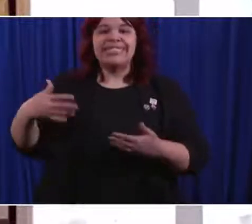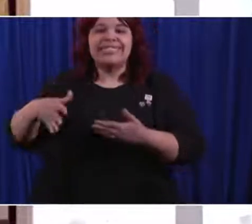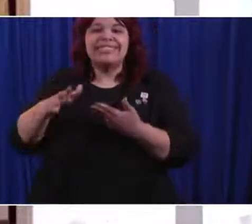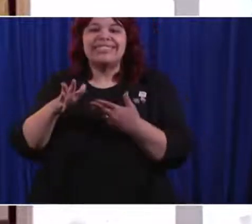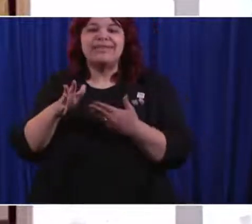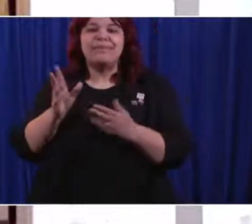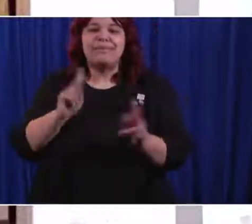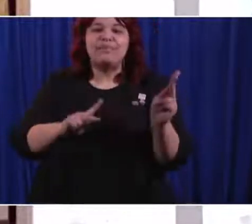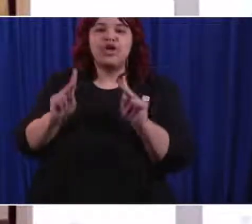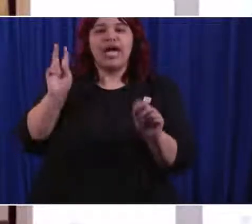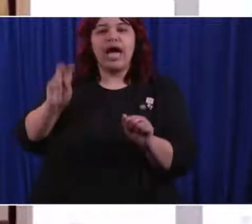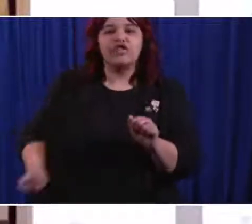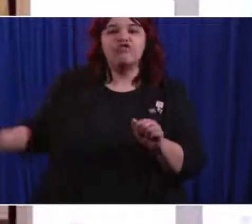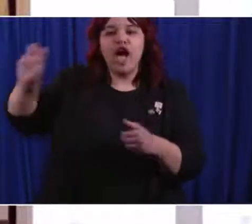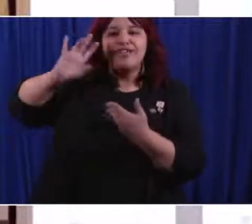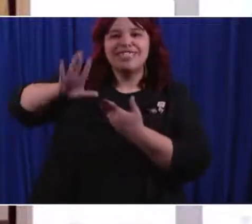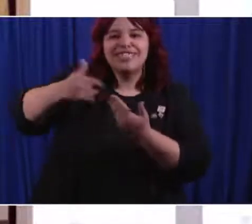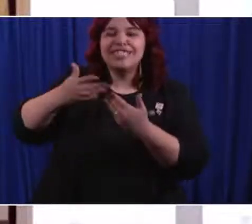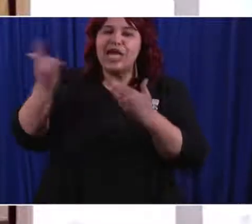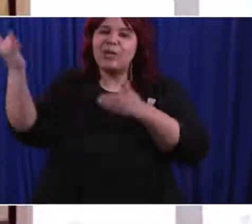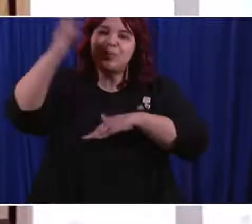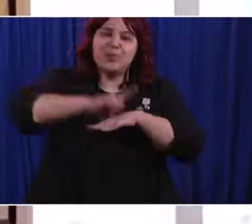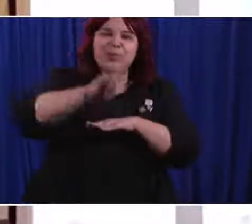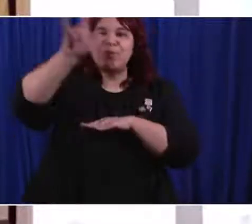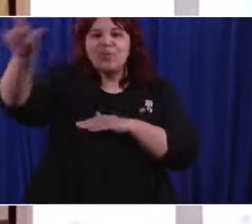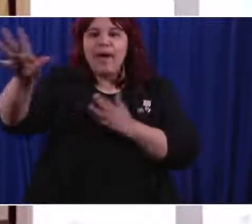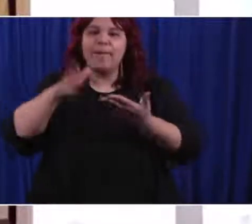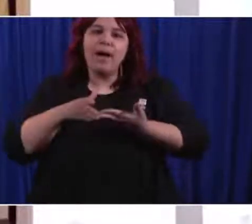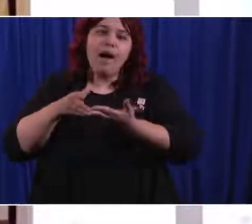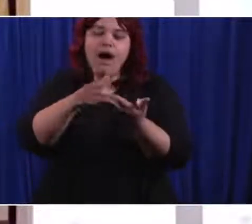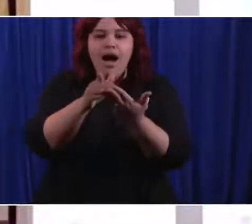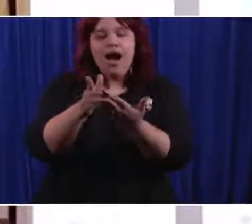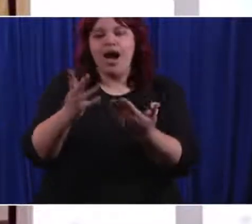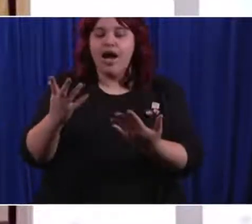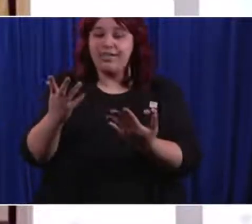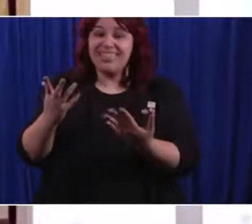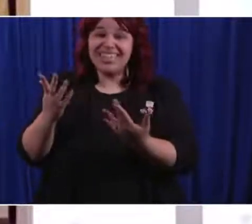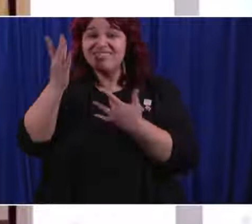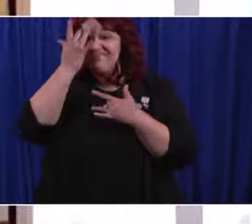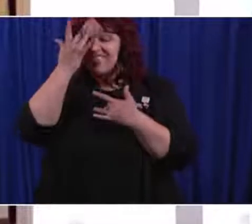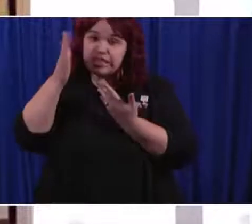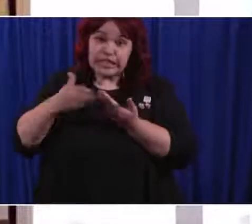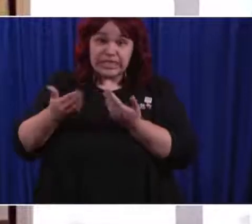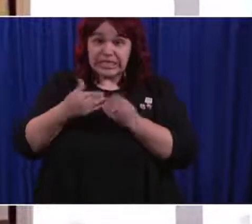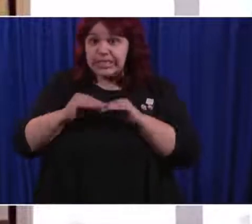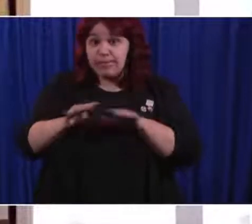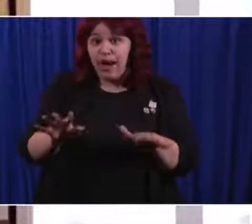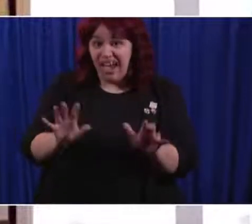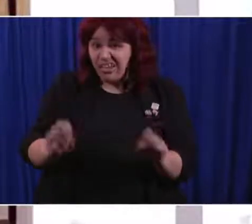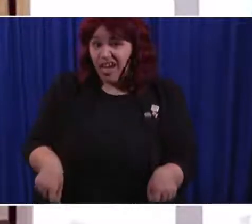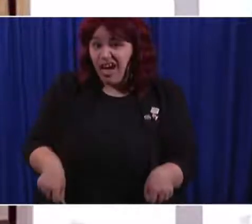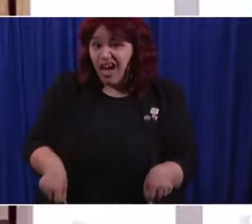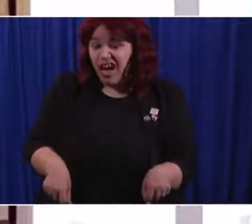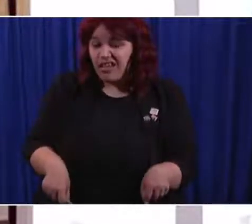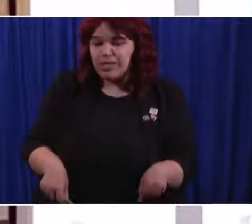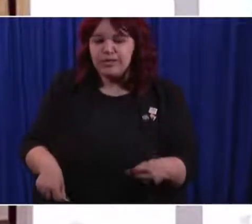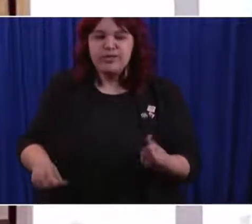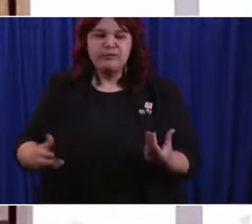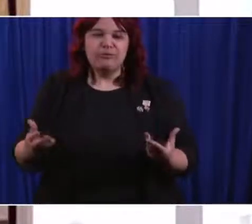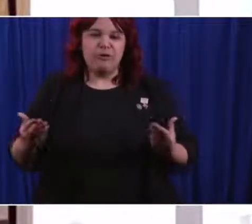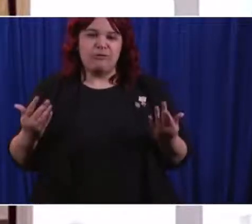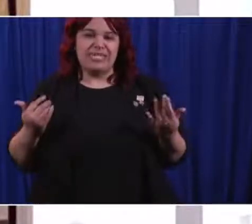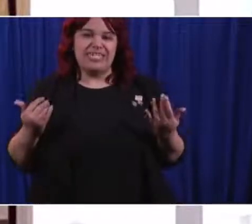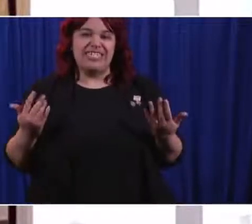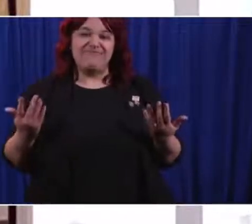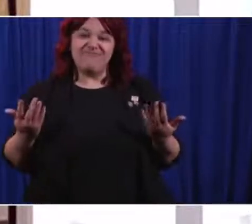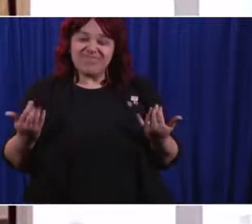an ever-present threat of emerging infectious diseases, and sadly, as he also noted, a very real threat